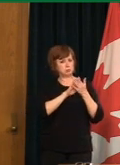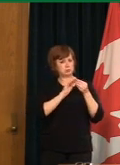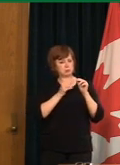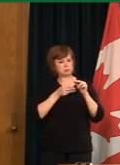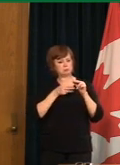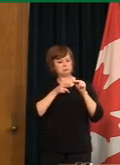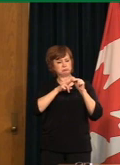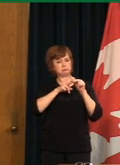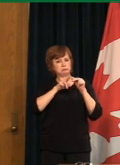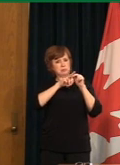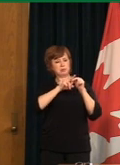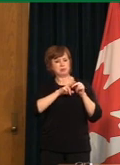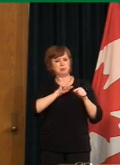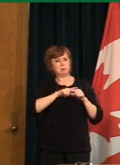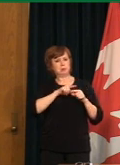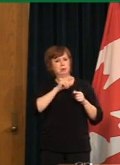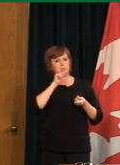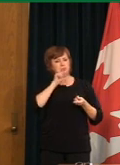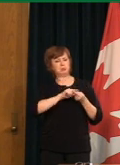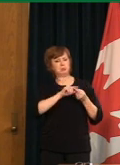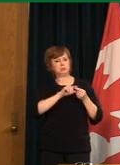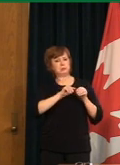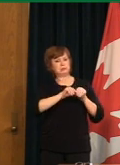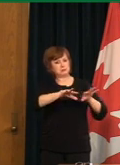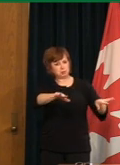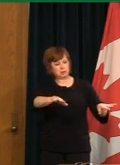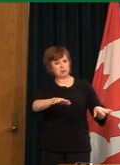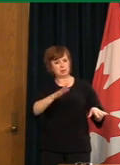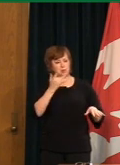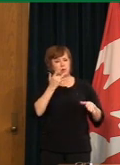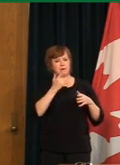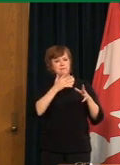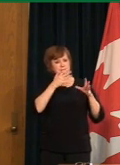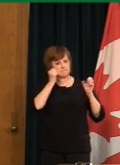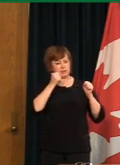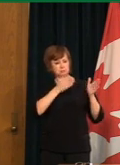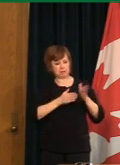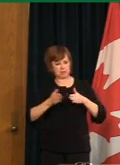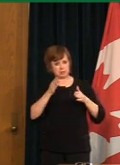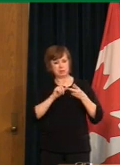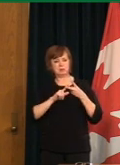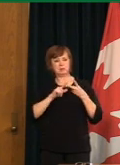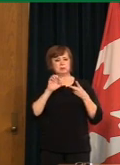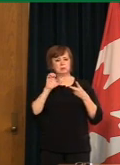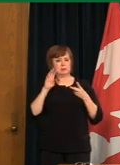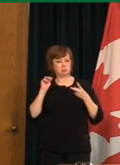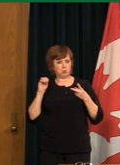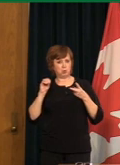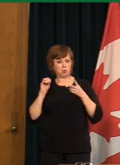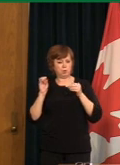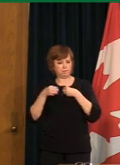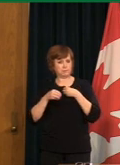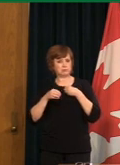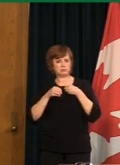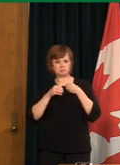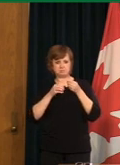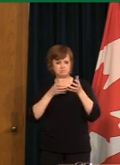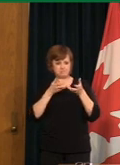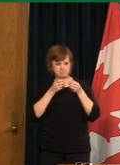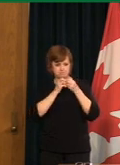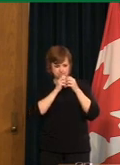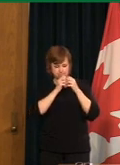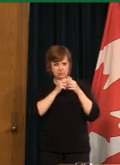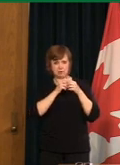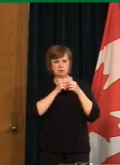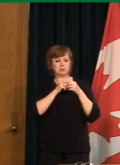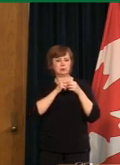to good and appropriate planning by the school divisions and consultations with the chief medical health officer's office and their local medical